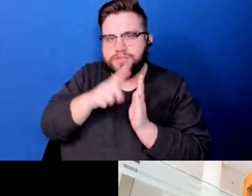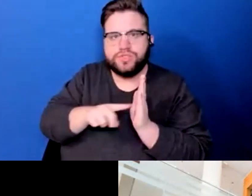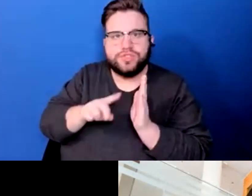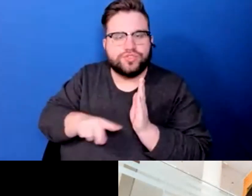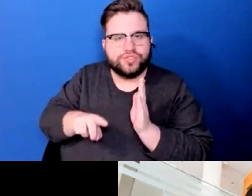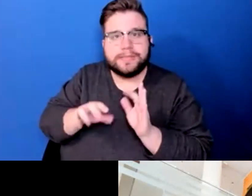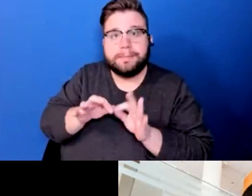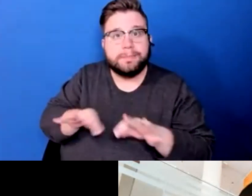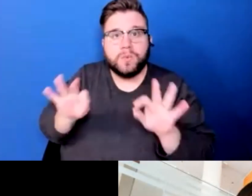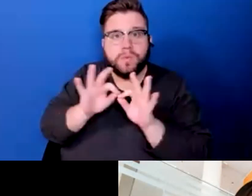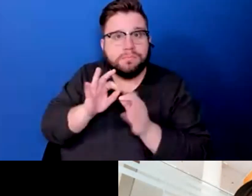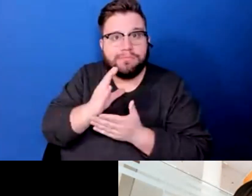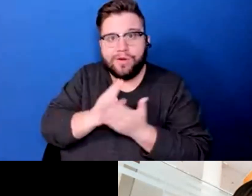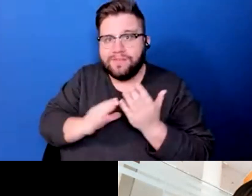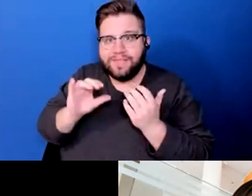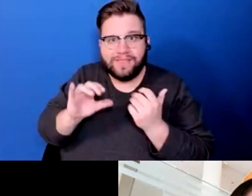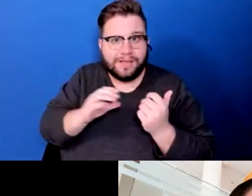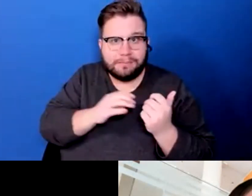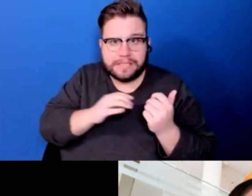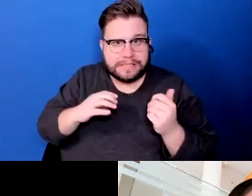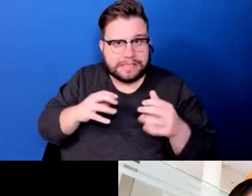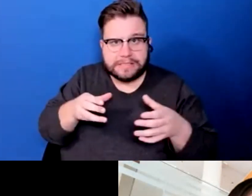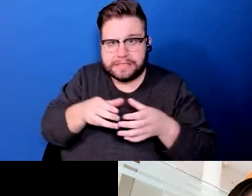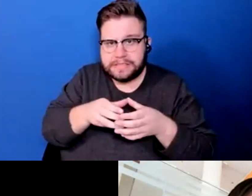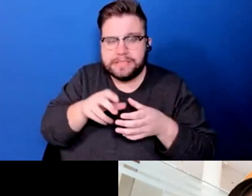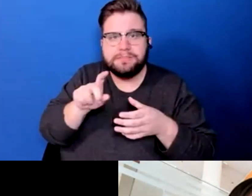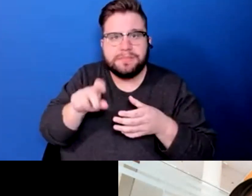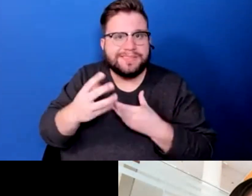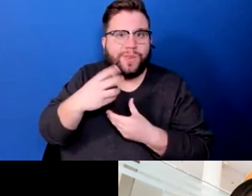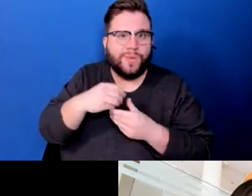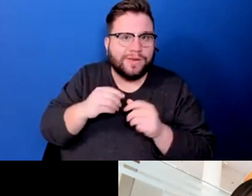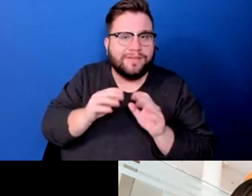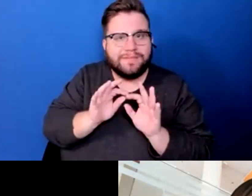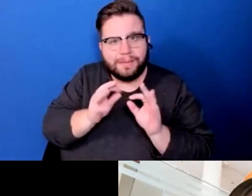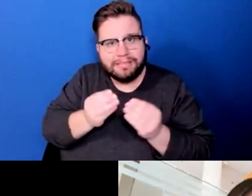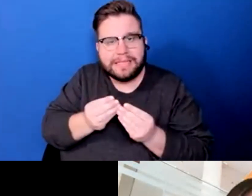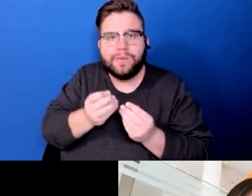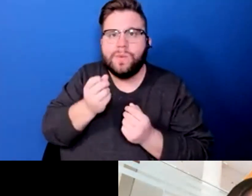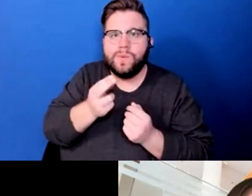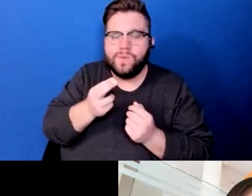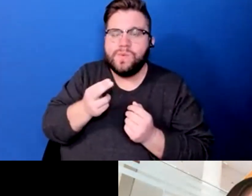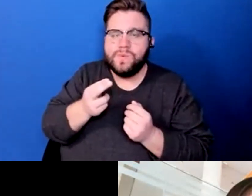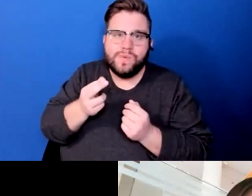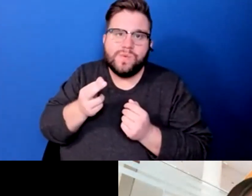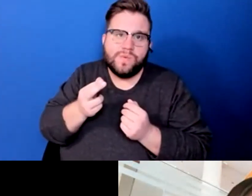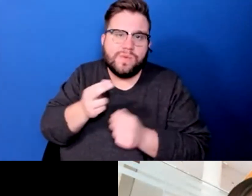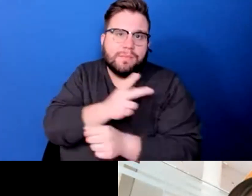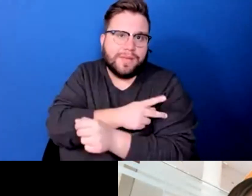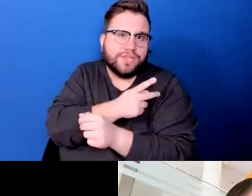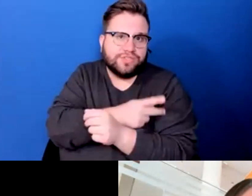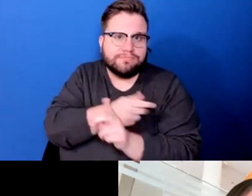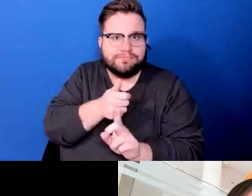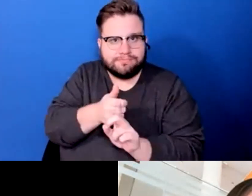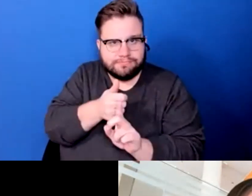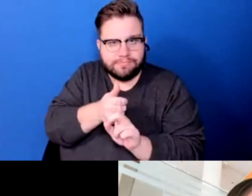is including family members and individuals who are self-advocates to review the research